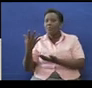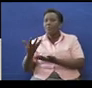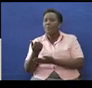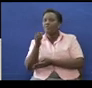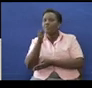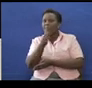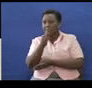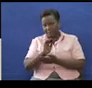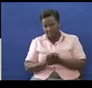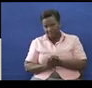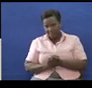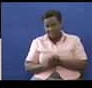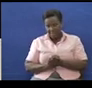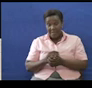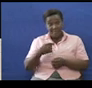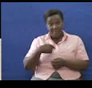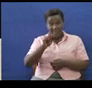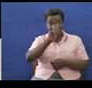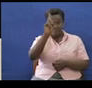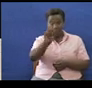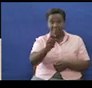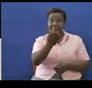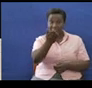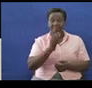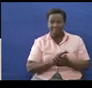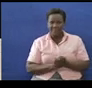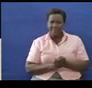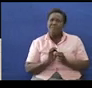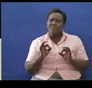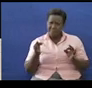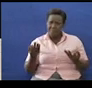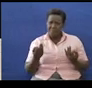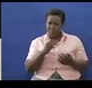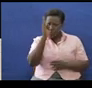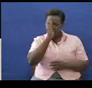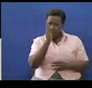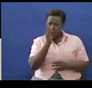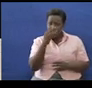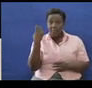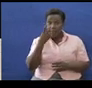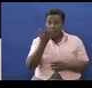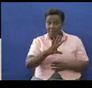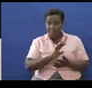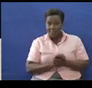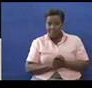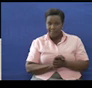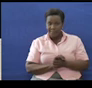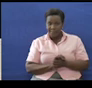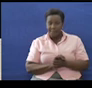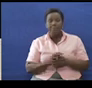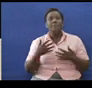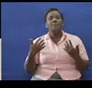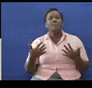fetched the water there at home where you are? Maybe you are living in an urban area. So in low and